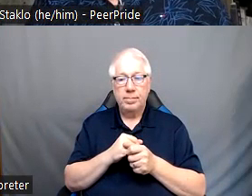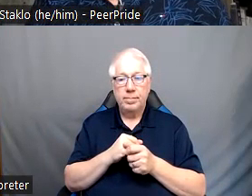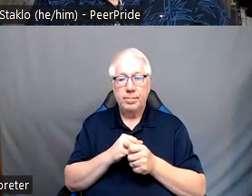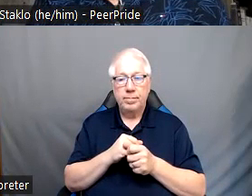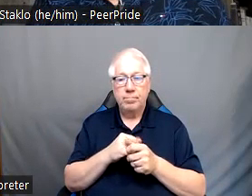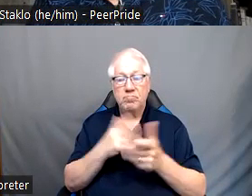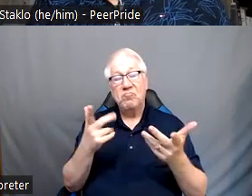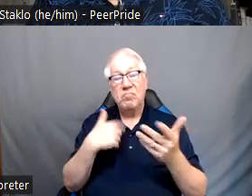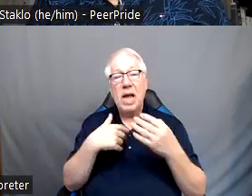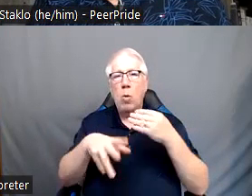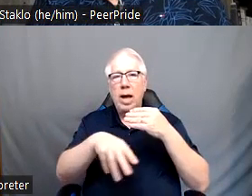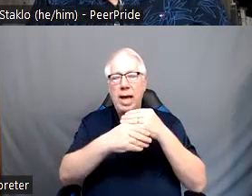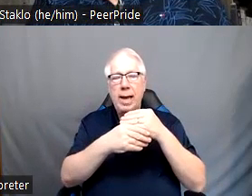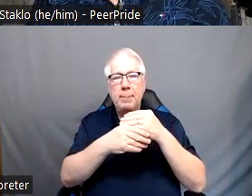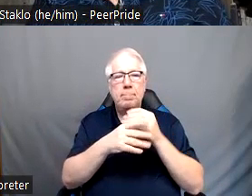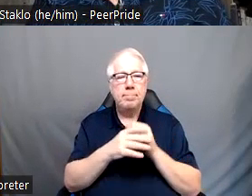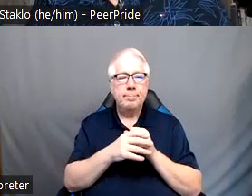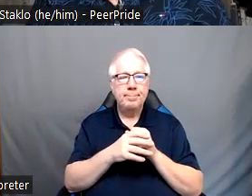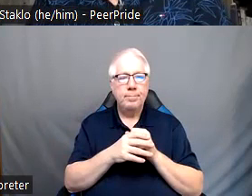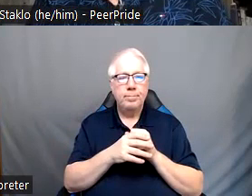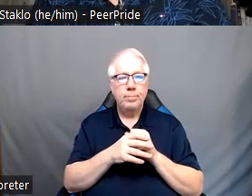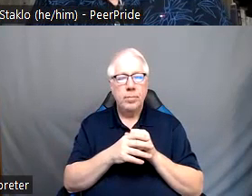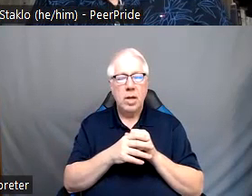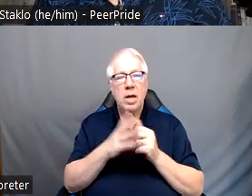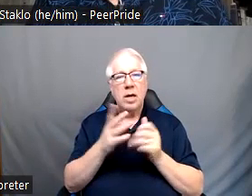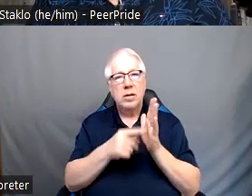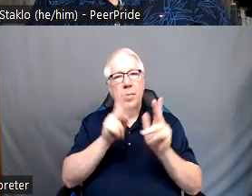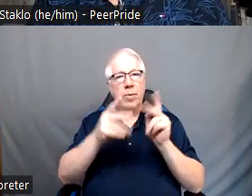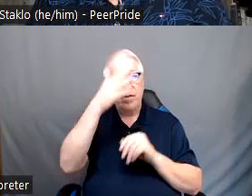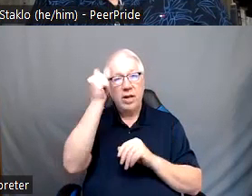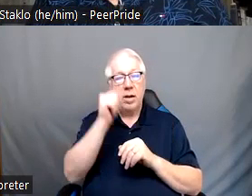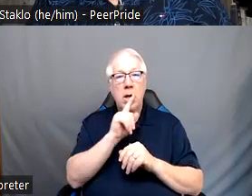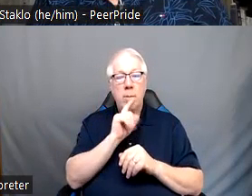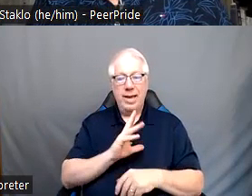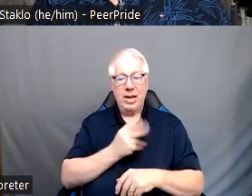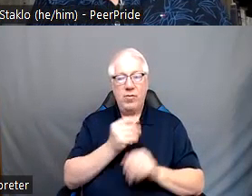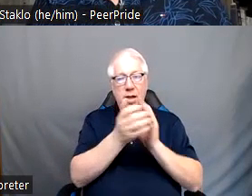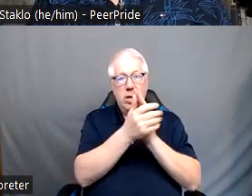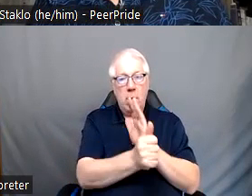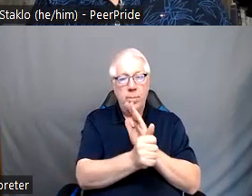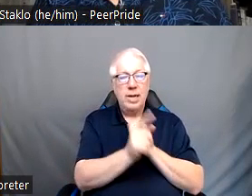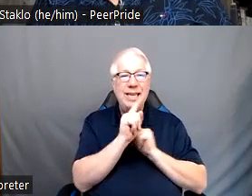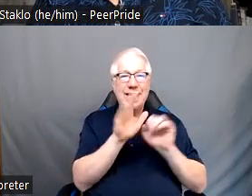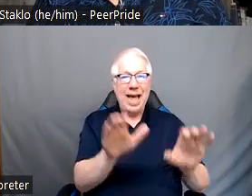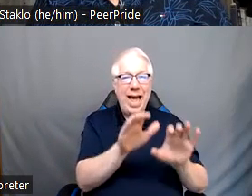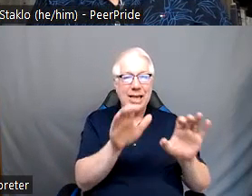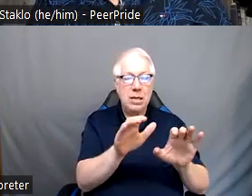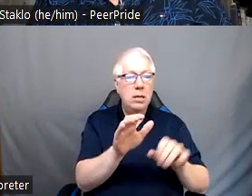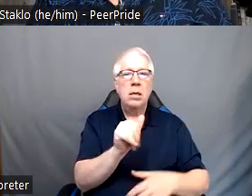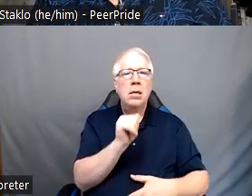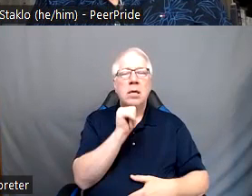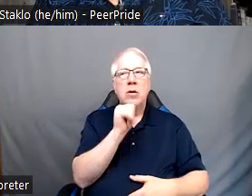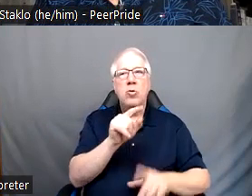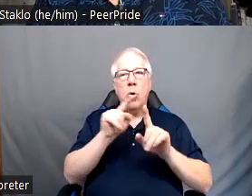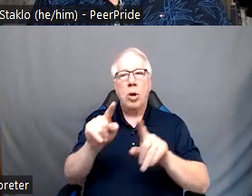I would just like to add that I think sometimes people forget being trans competent is an action. You don't go to